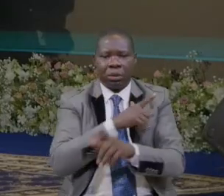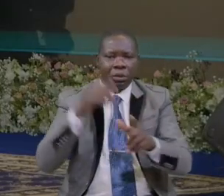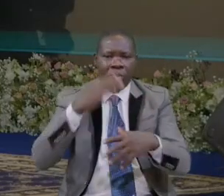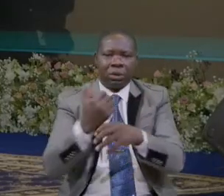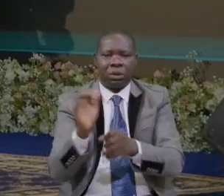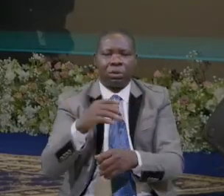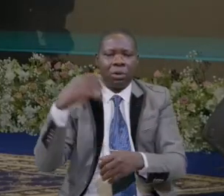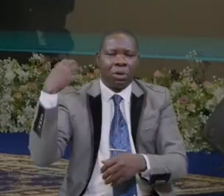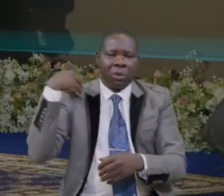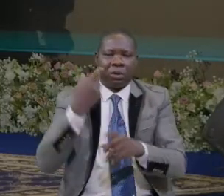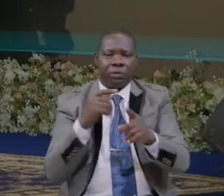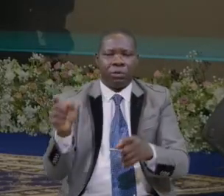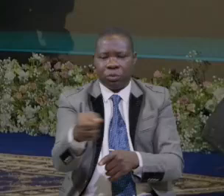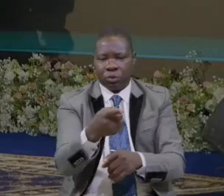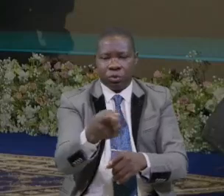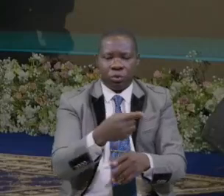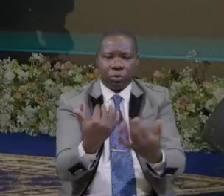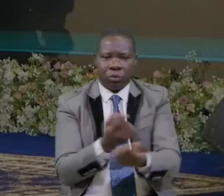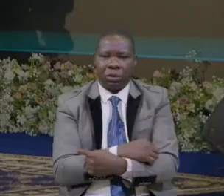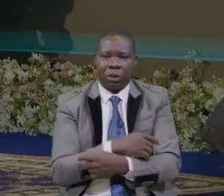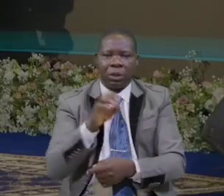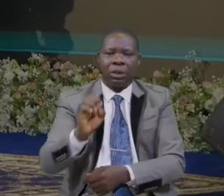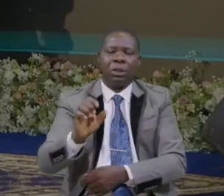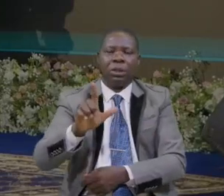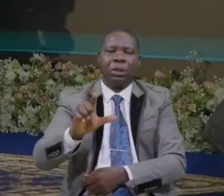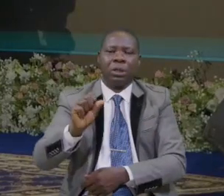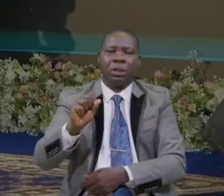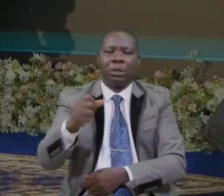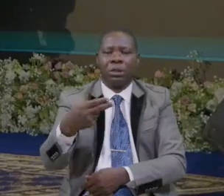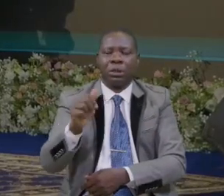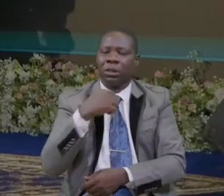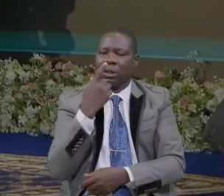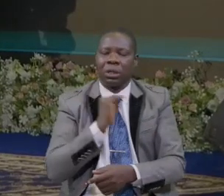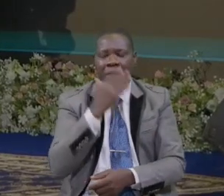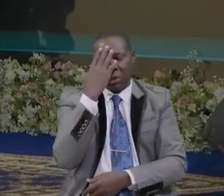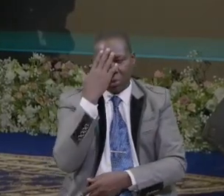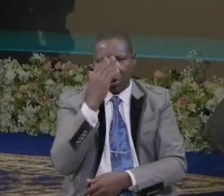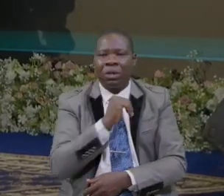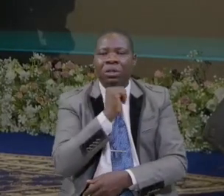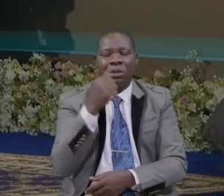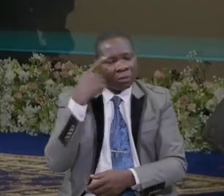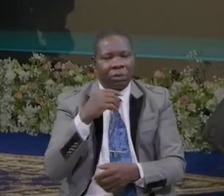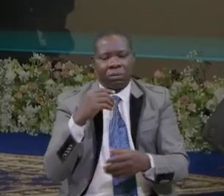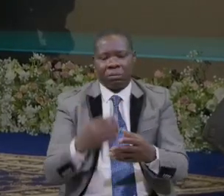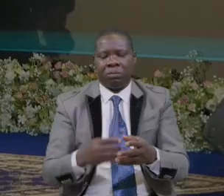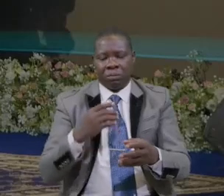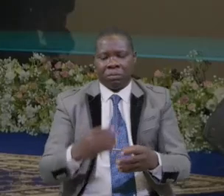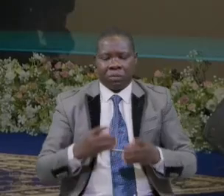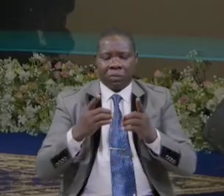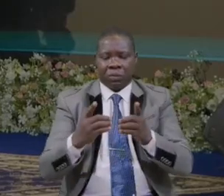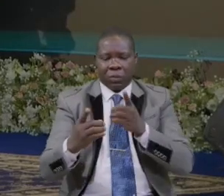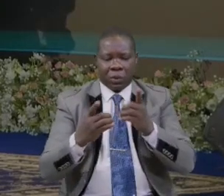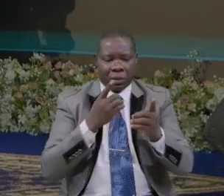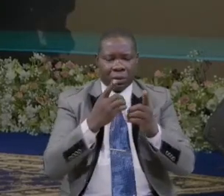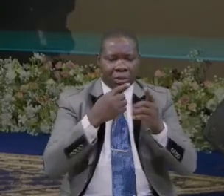today? Elisha said, I know. I'm not for discussion. I'm looking for something you are not